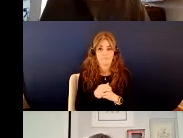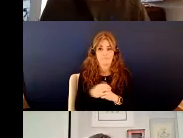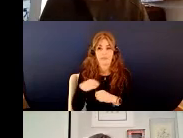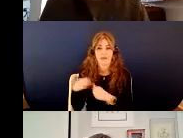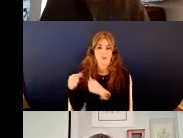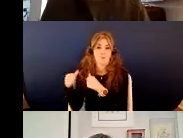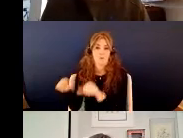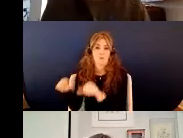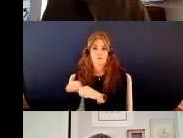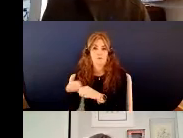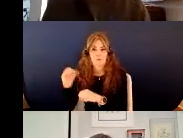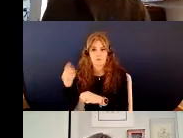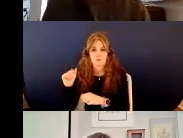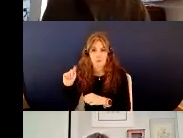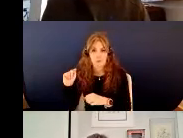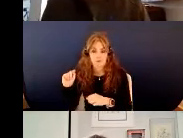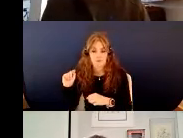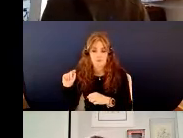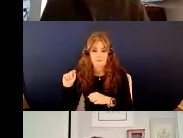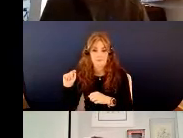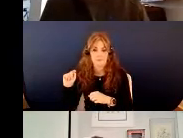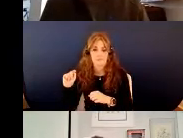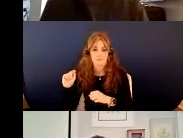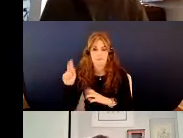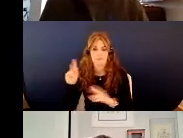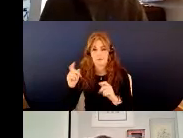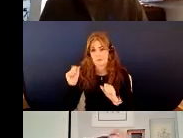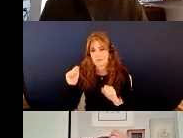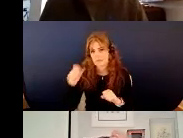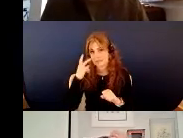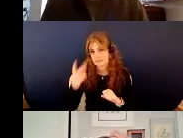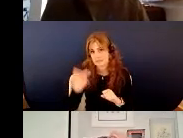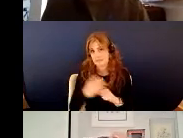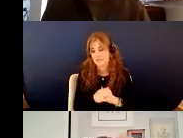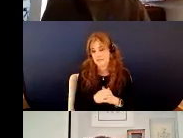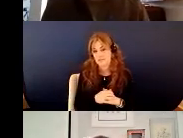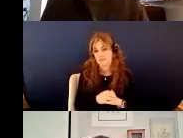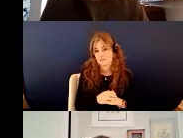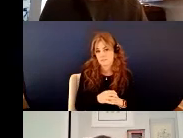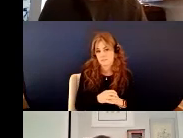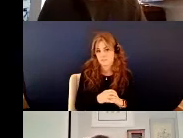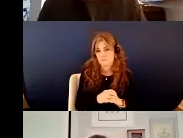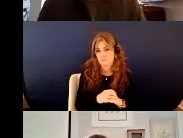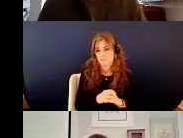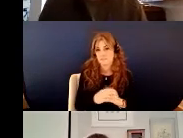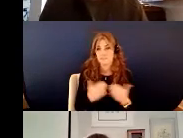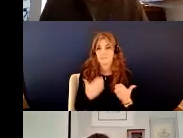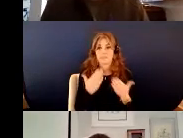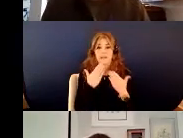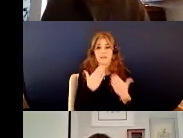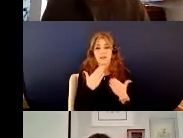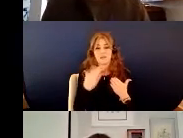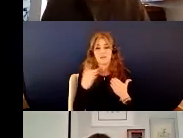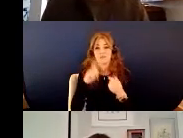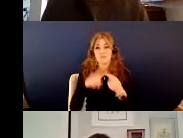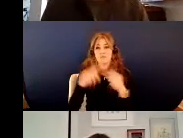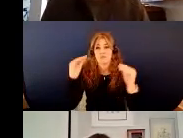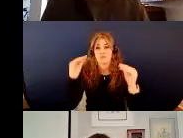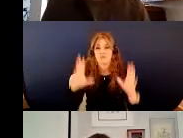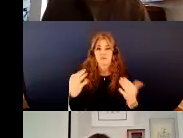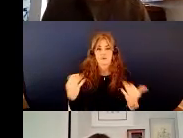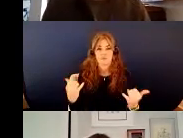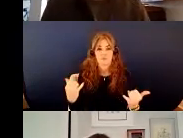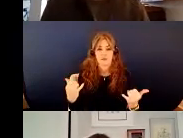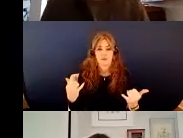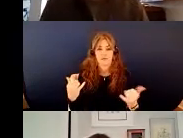as well, so that people can see that. Yeah, I want to thank our instructors today, though. This